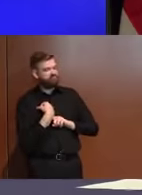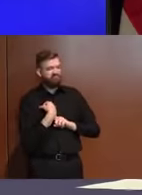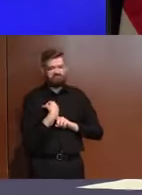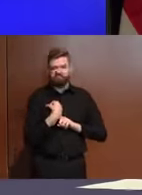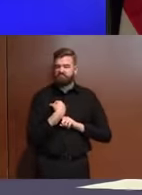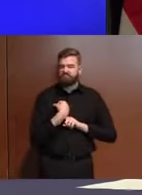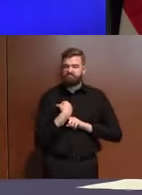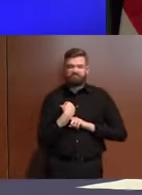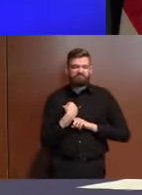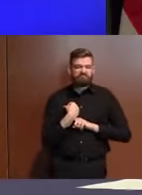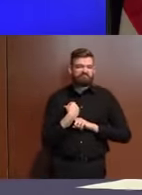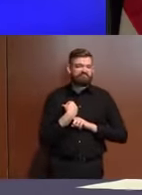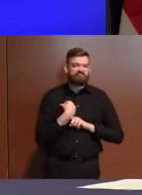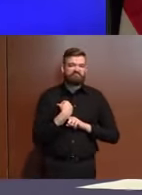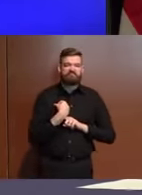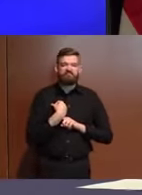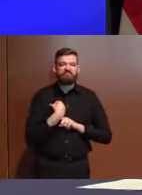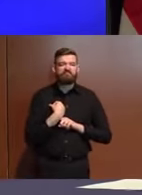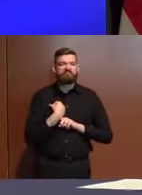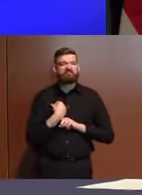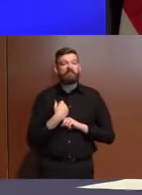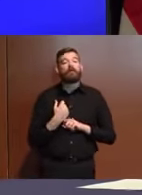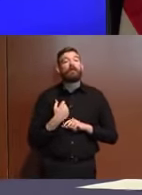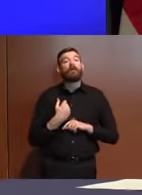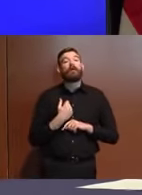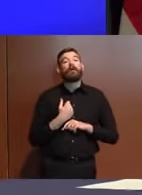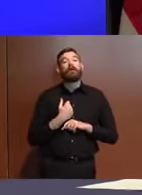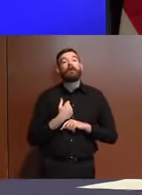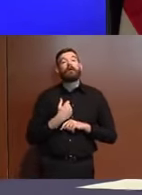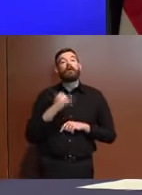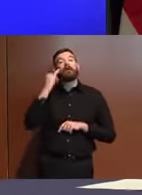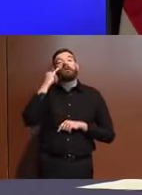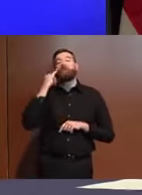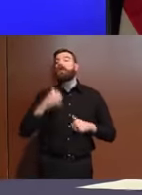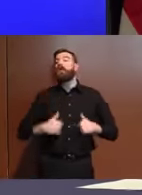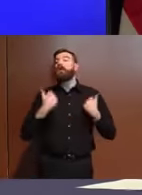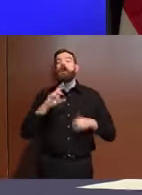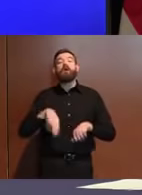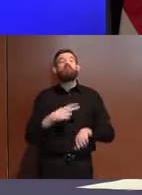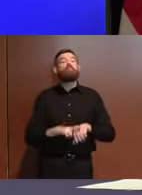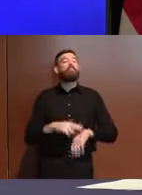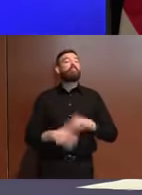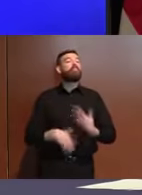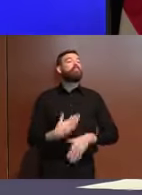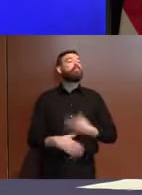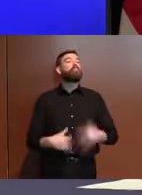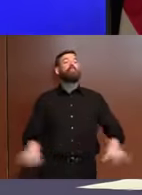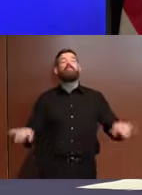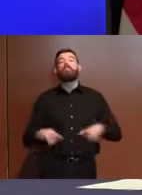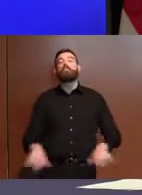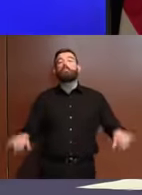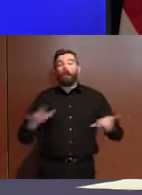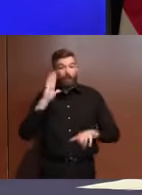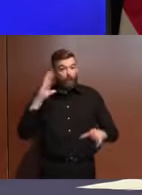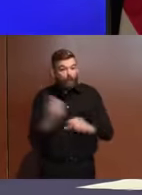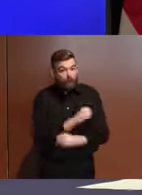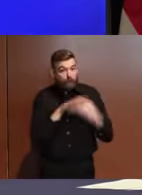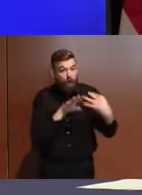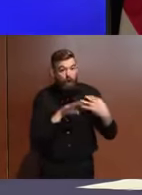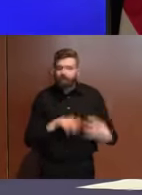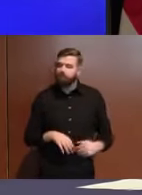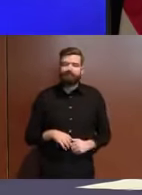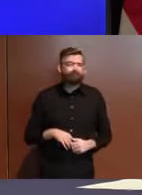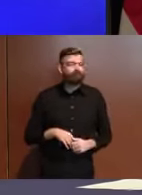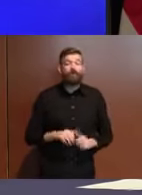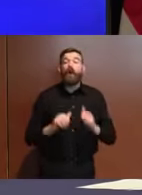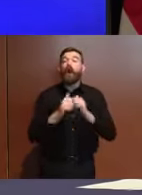it isn't business as usual. We're in a war footing. It takes being smart,